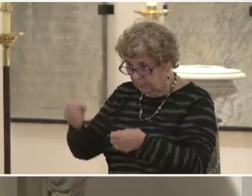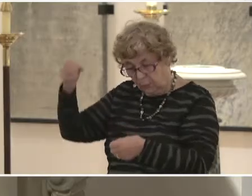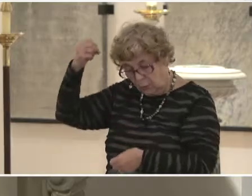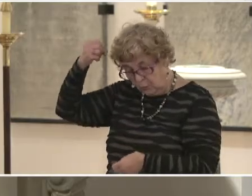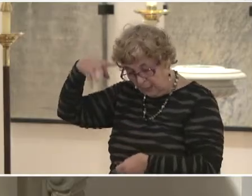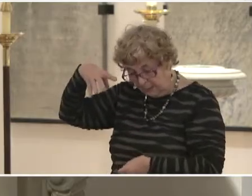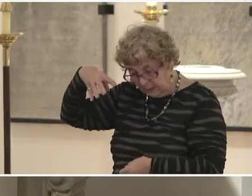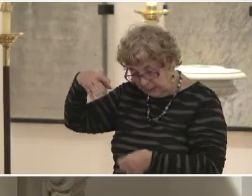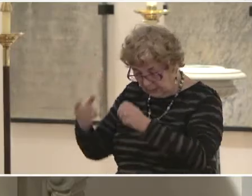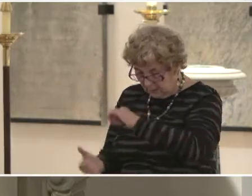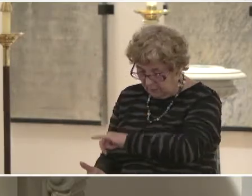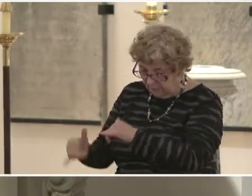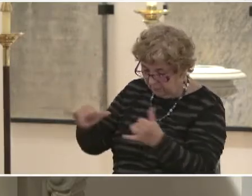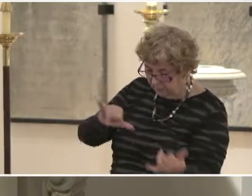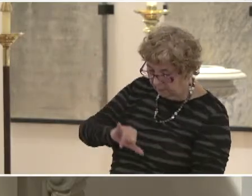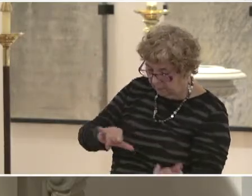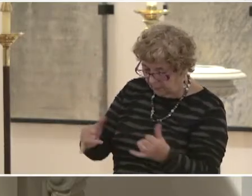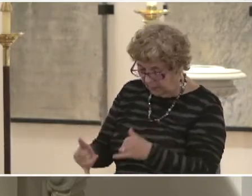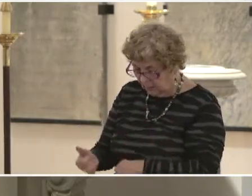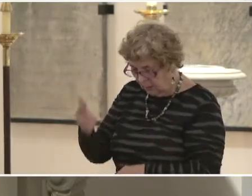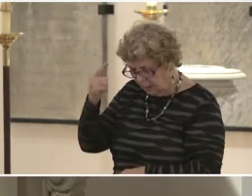God.